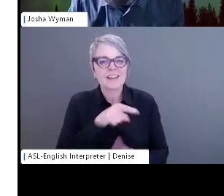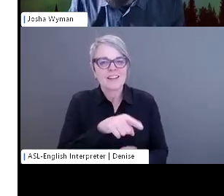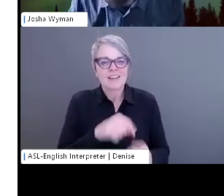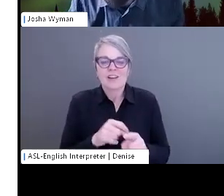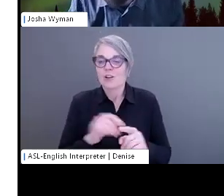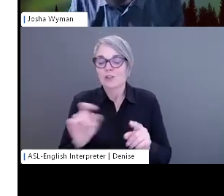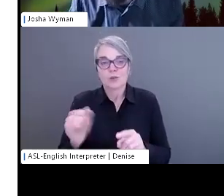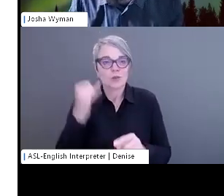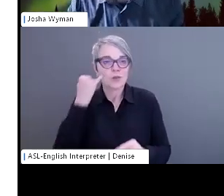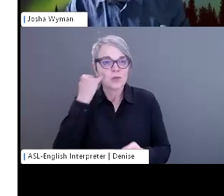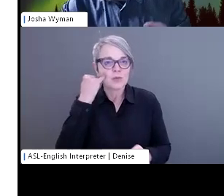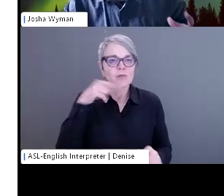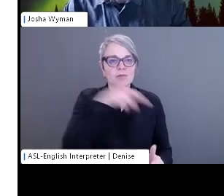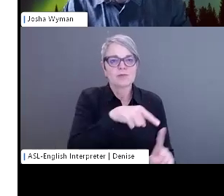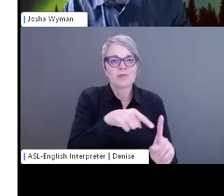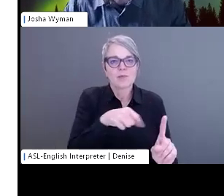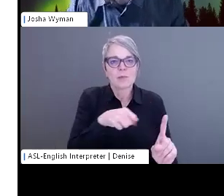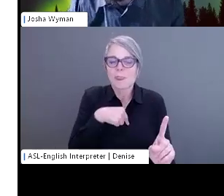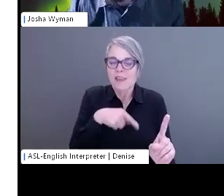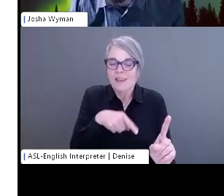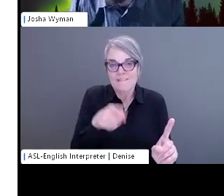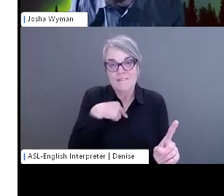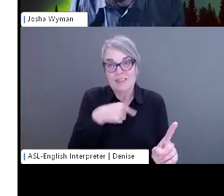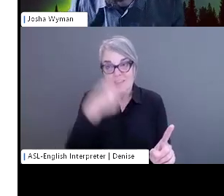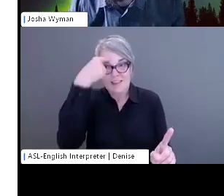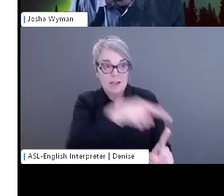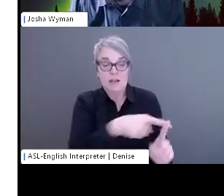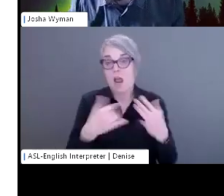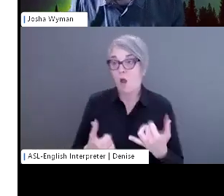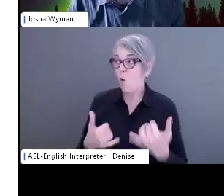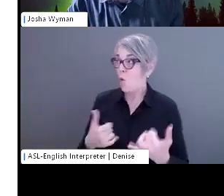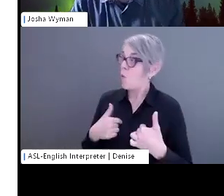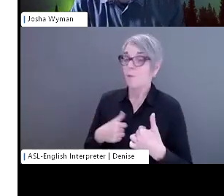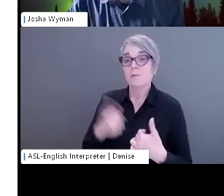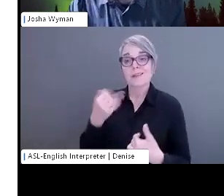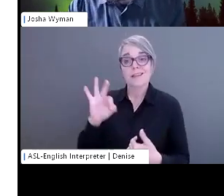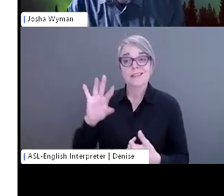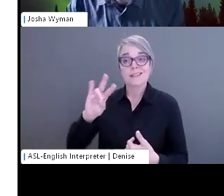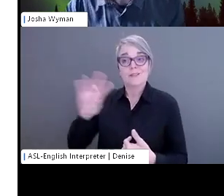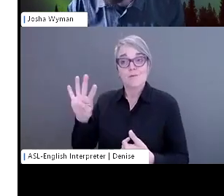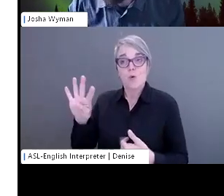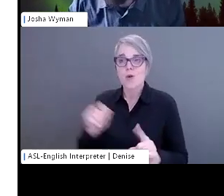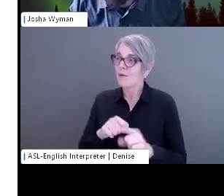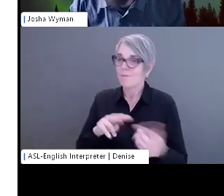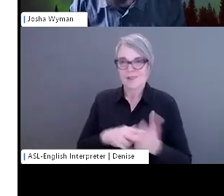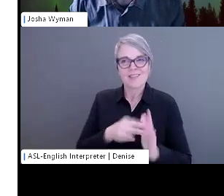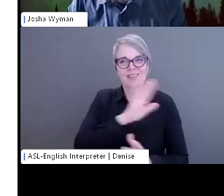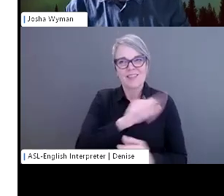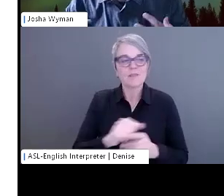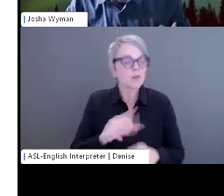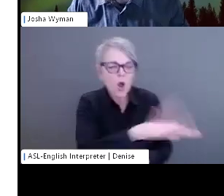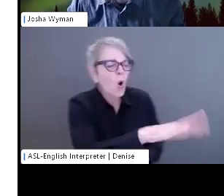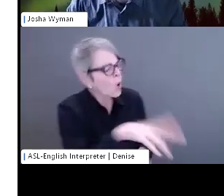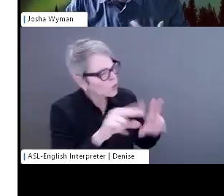in 1974, their world right now is in 1974. And so trying to reorient them, saying, no, it's